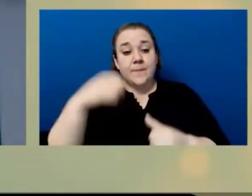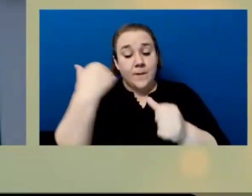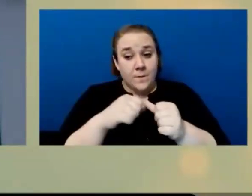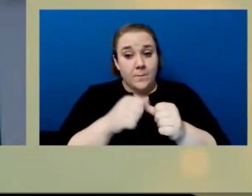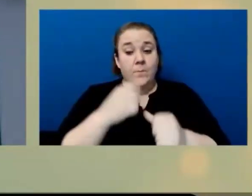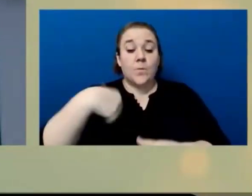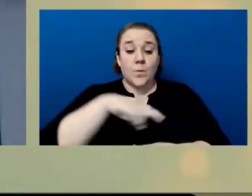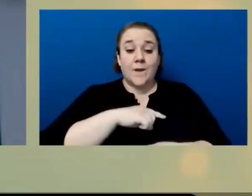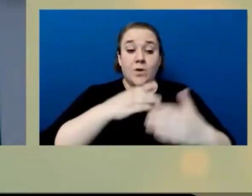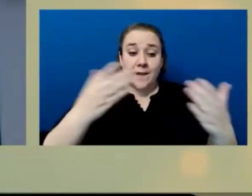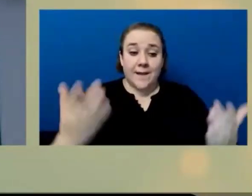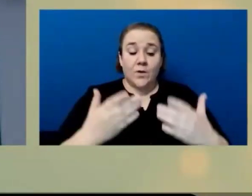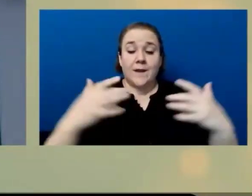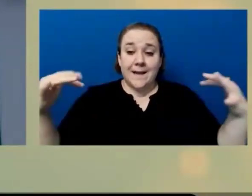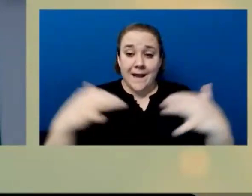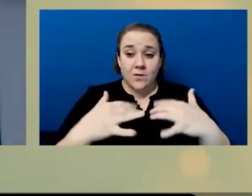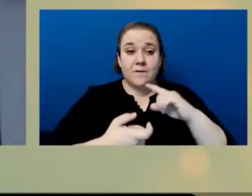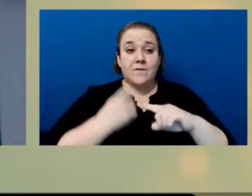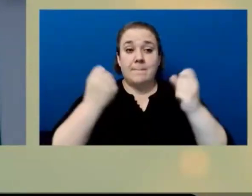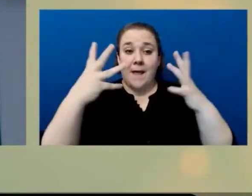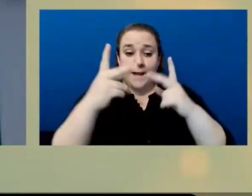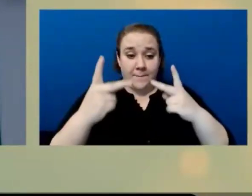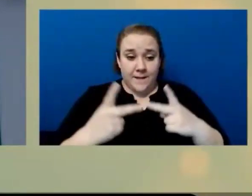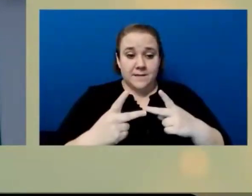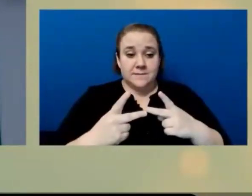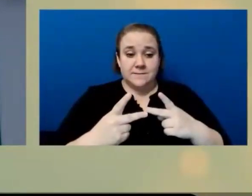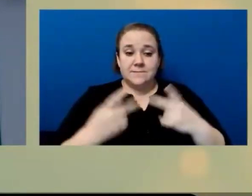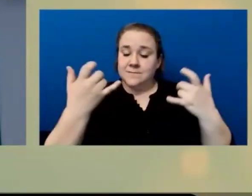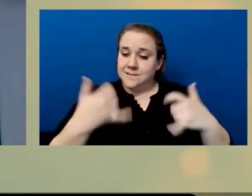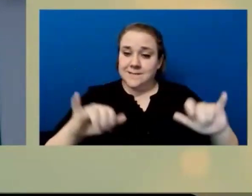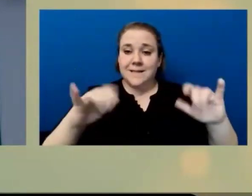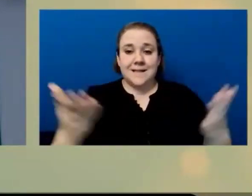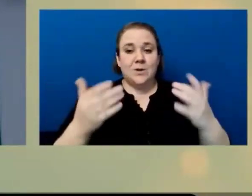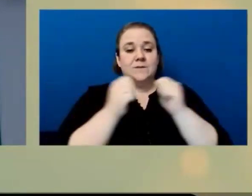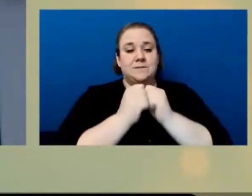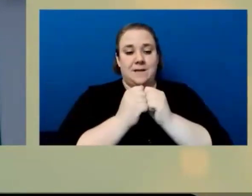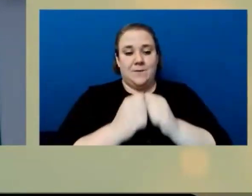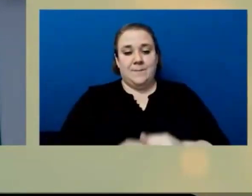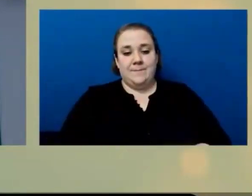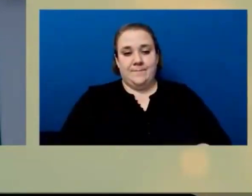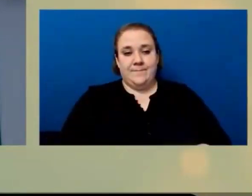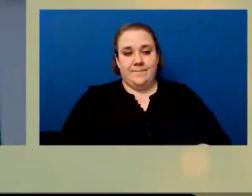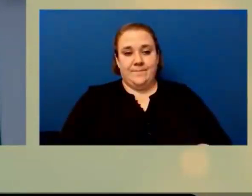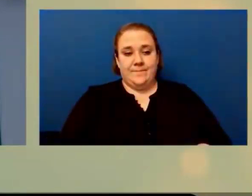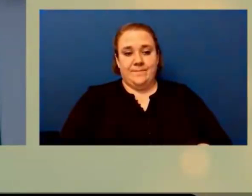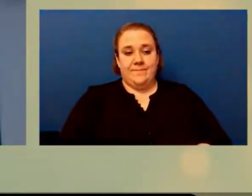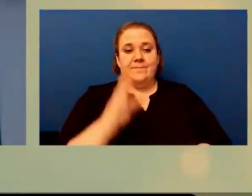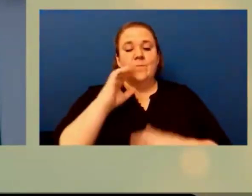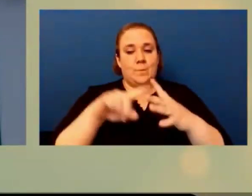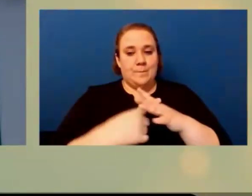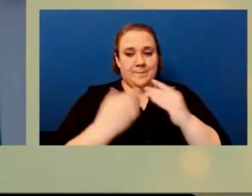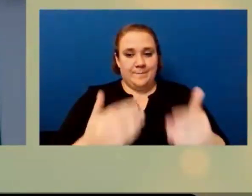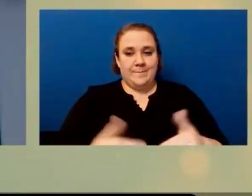today, remembering that we are here, gathered from many places, and yet still here